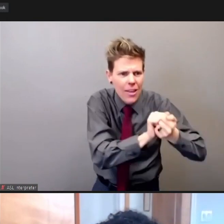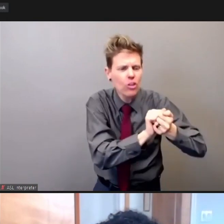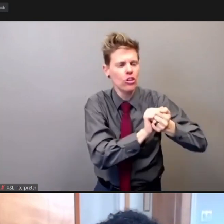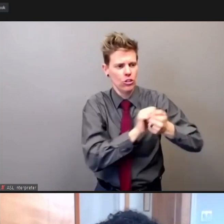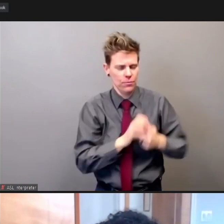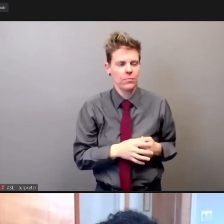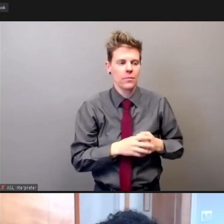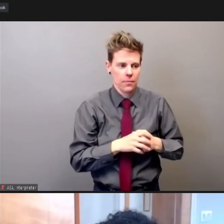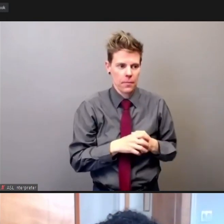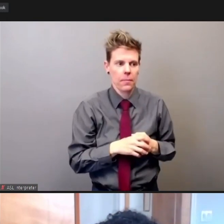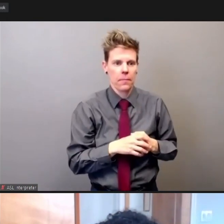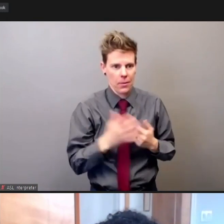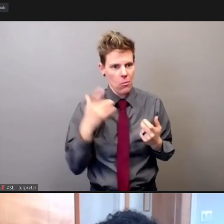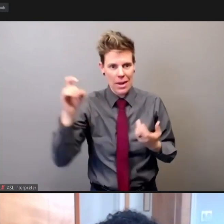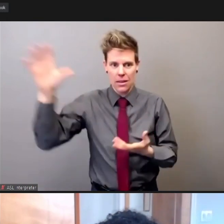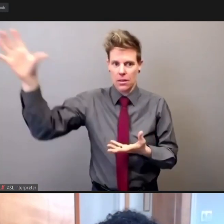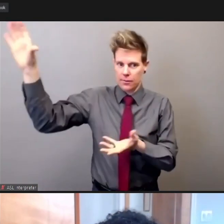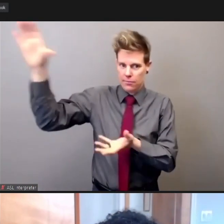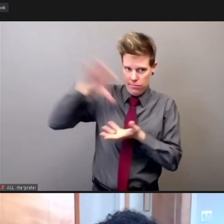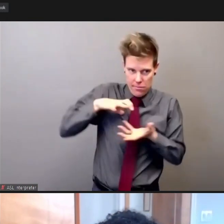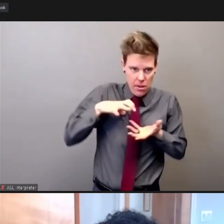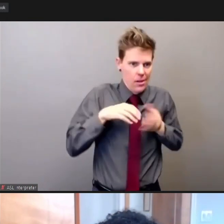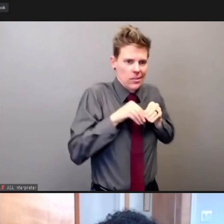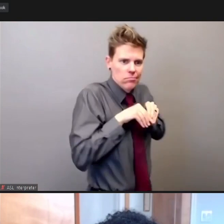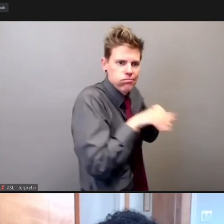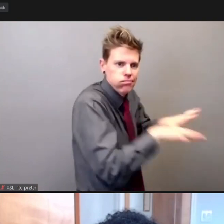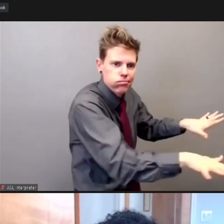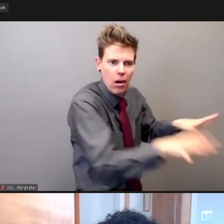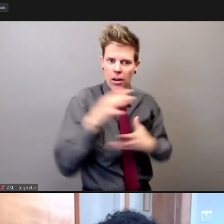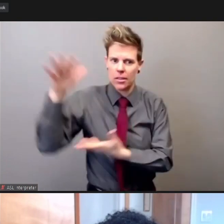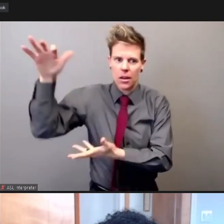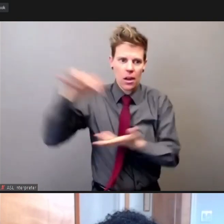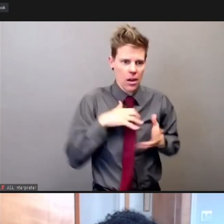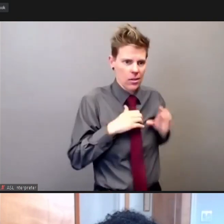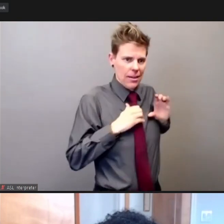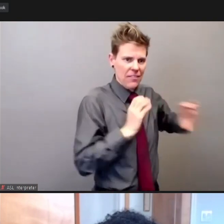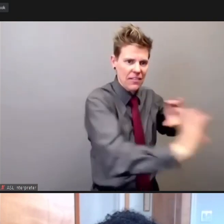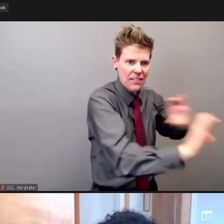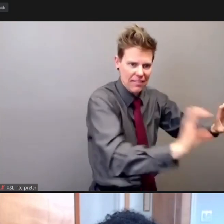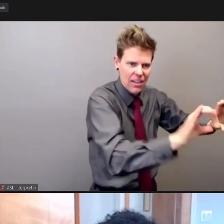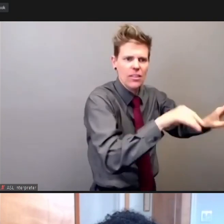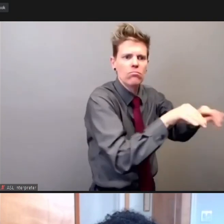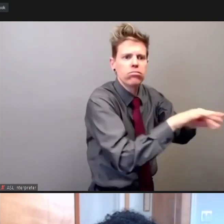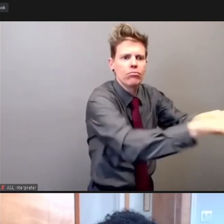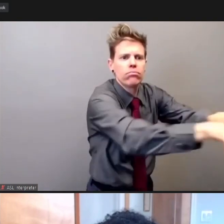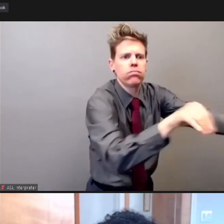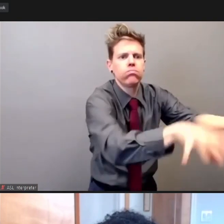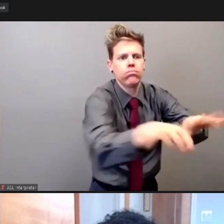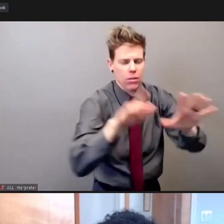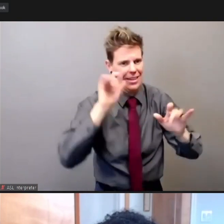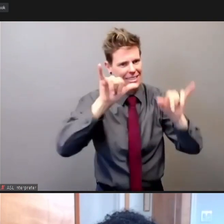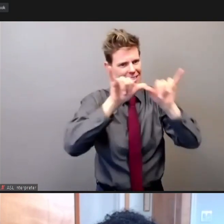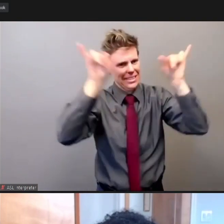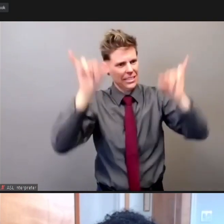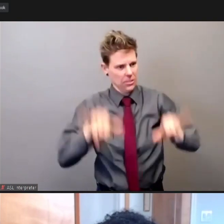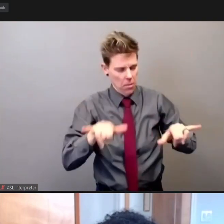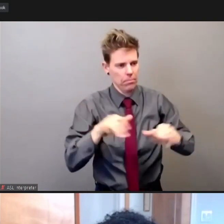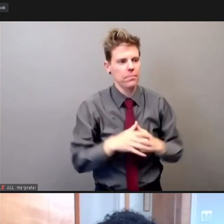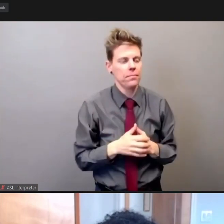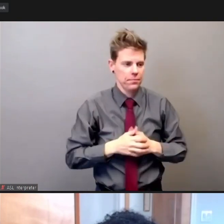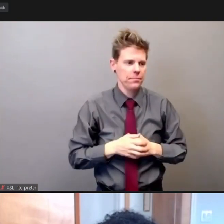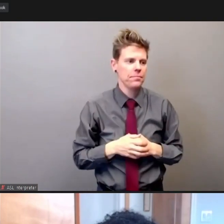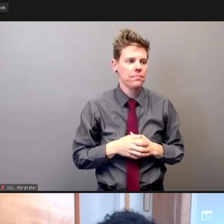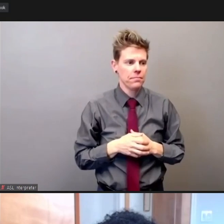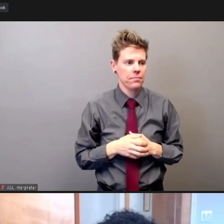that better if we're using local bodies of government and messaging and distribution